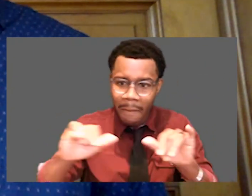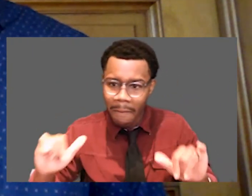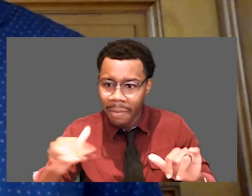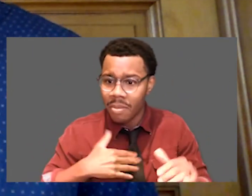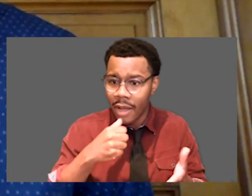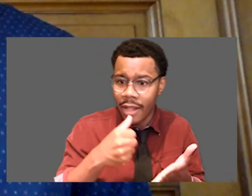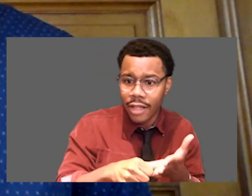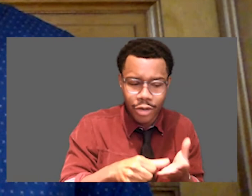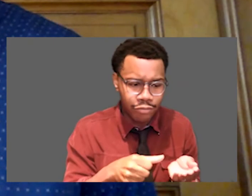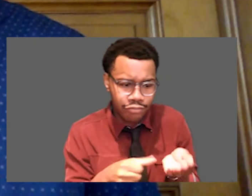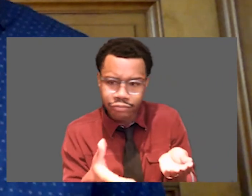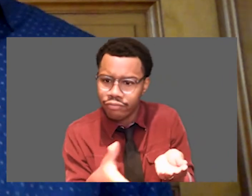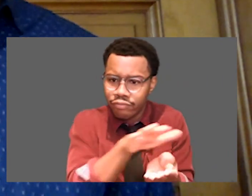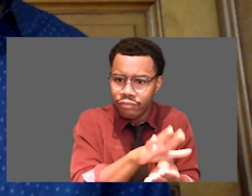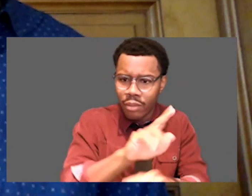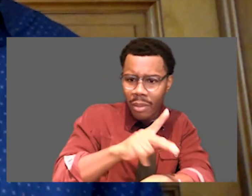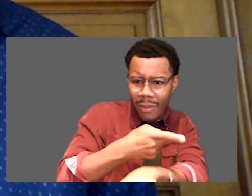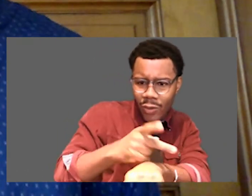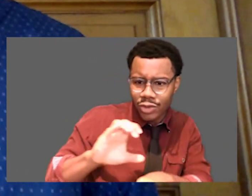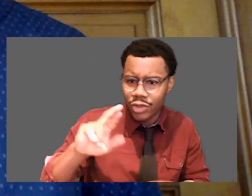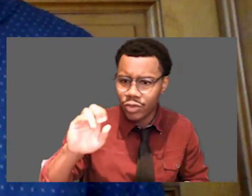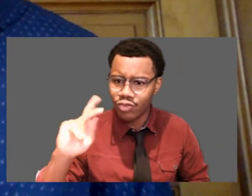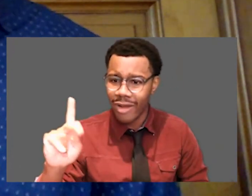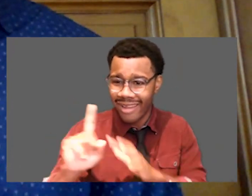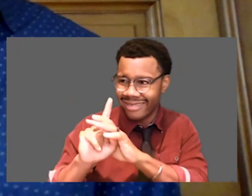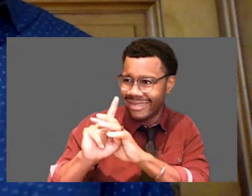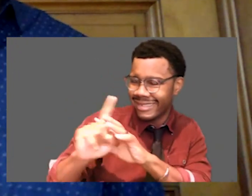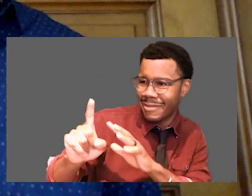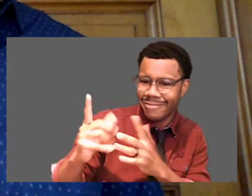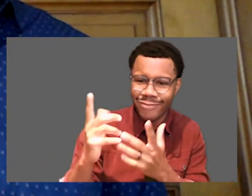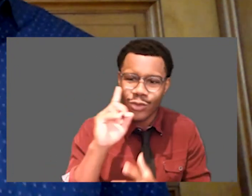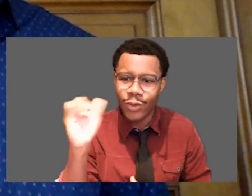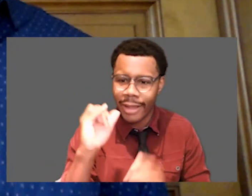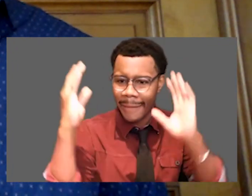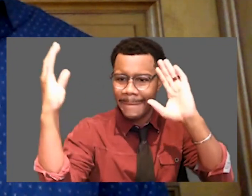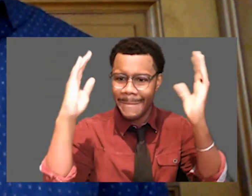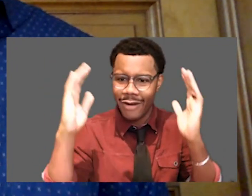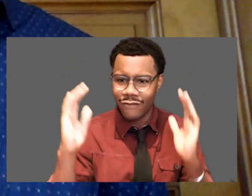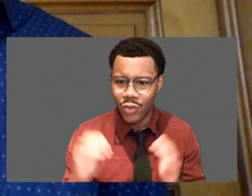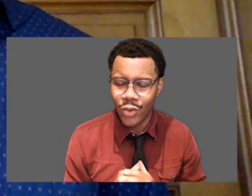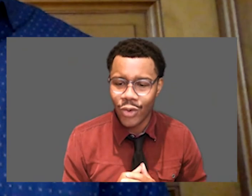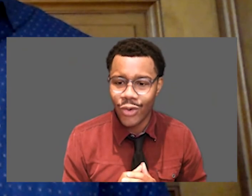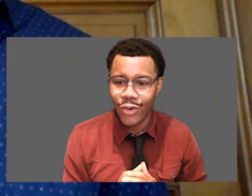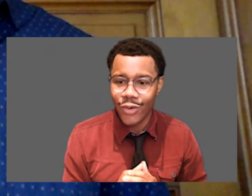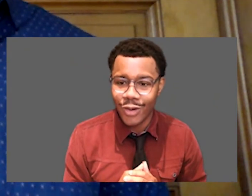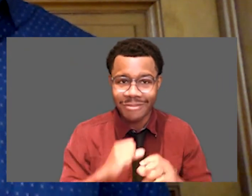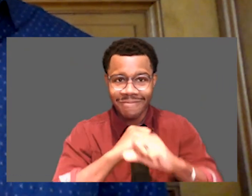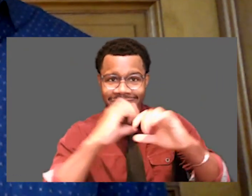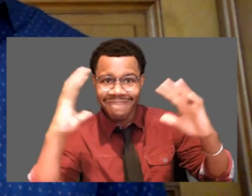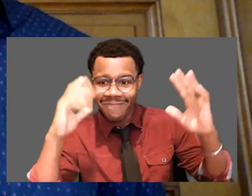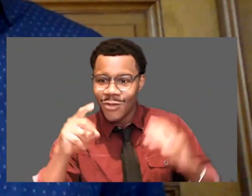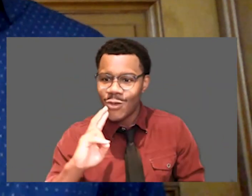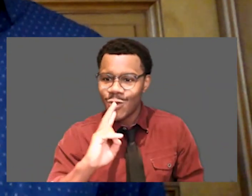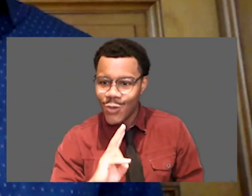buried in poetry crack to where escaping took a metaphor at a time. Here is where you're 2 years old,